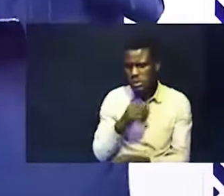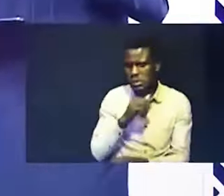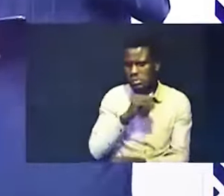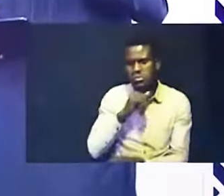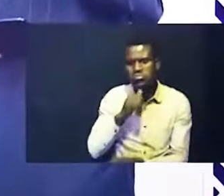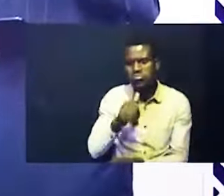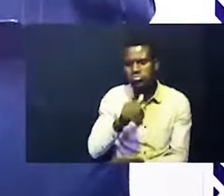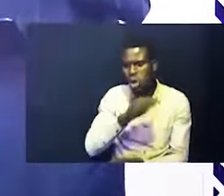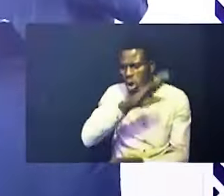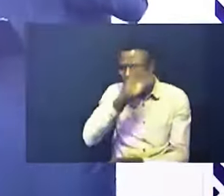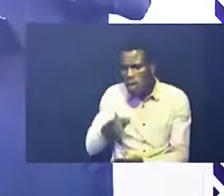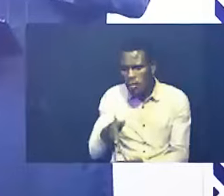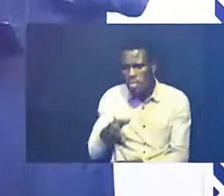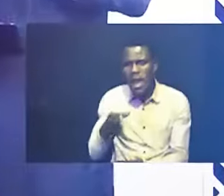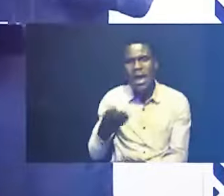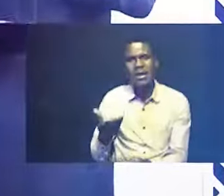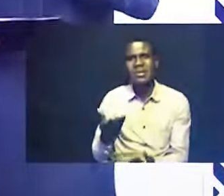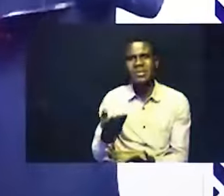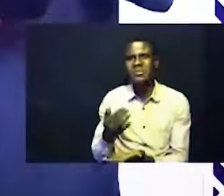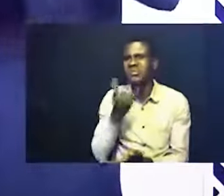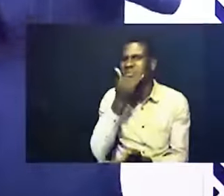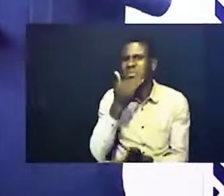anyone social